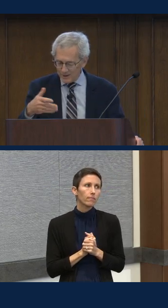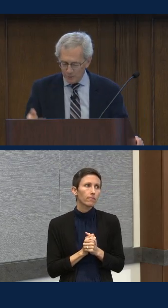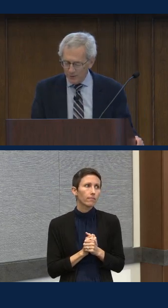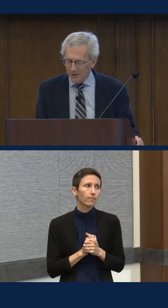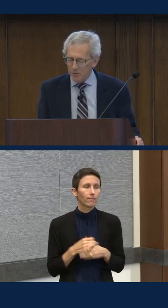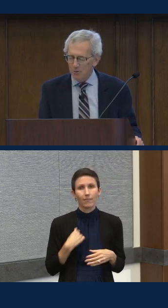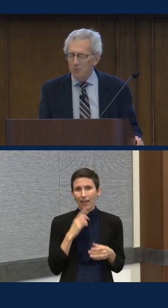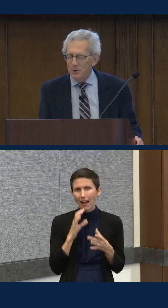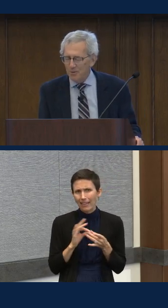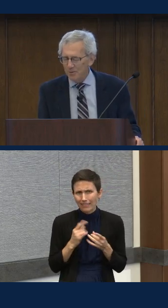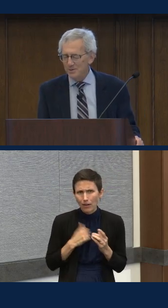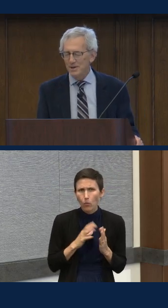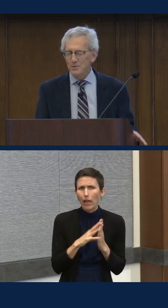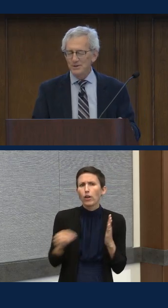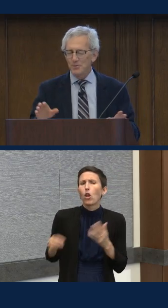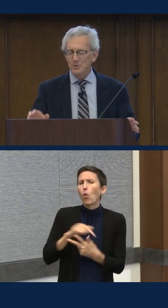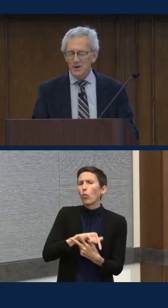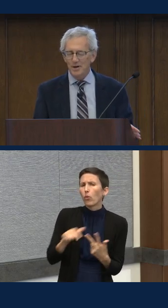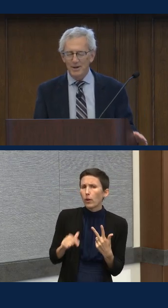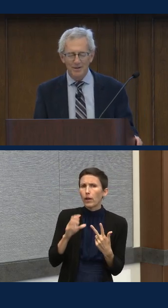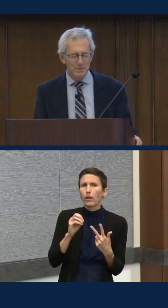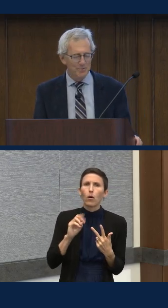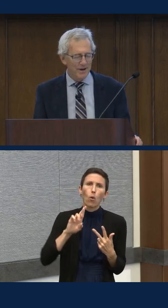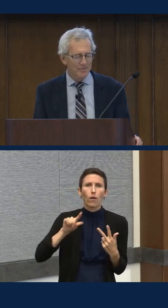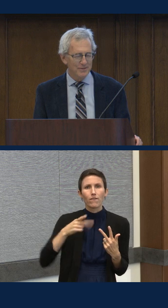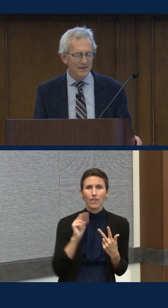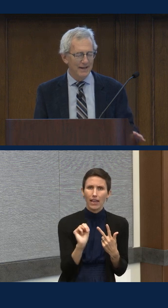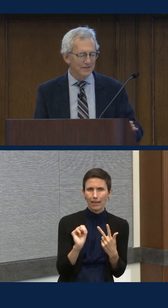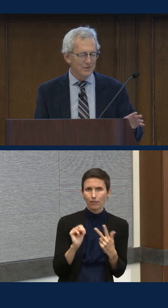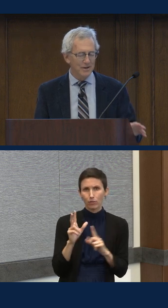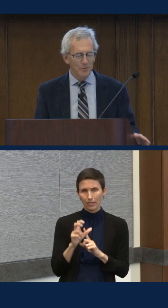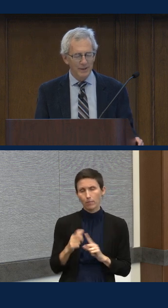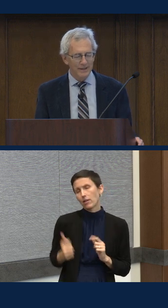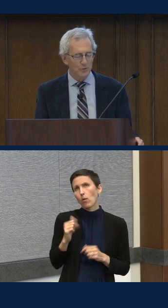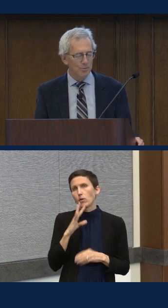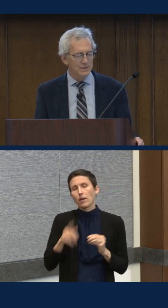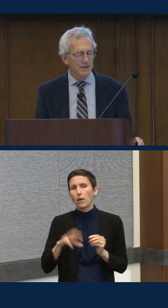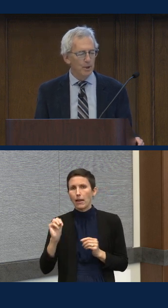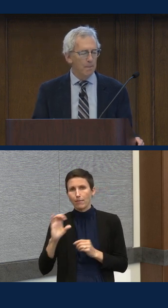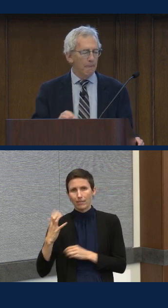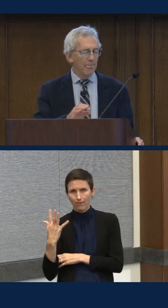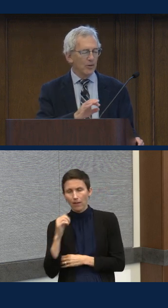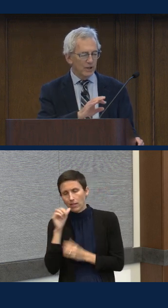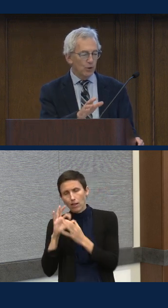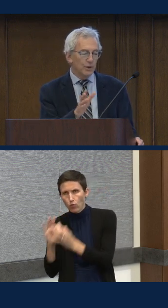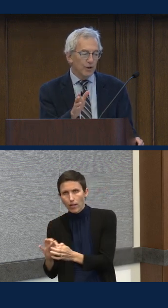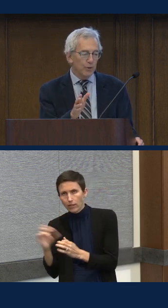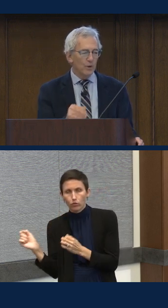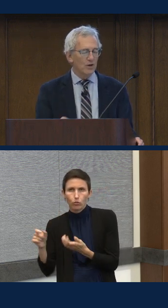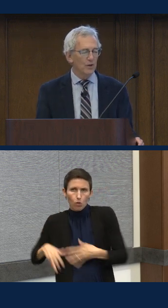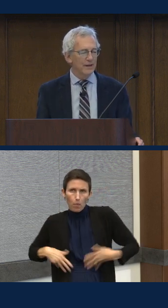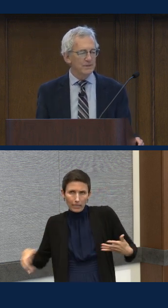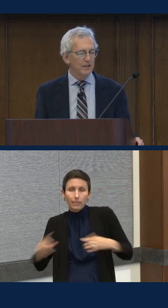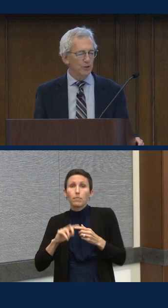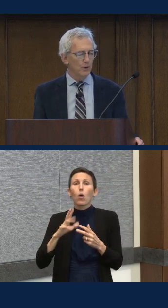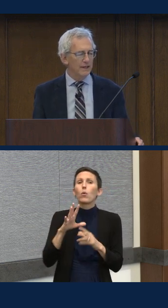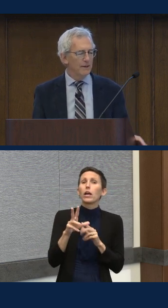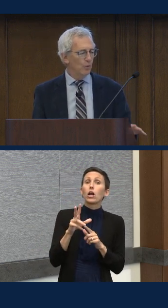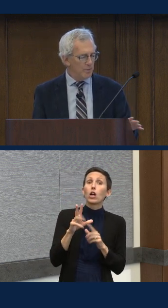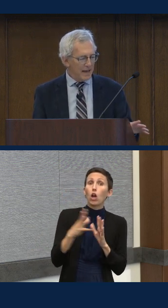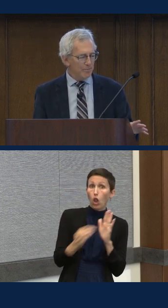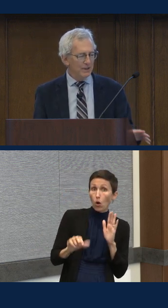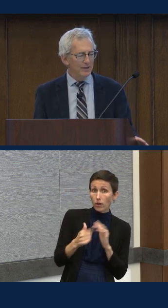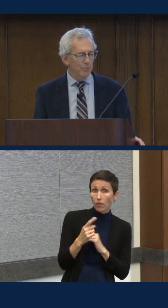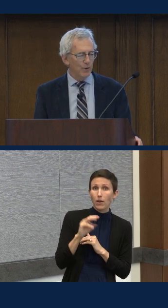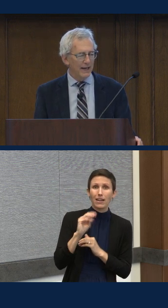I said we'd cloned 3 orphan receptors. I won't talk about MC5 today. It's not related to obesity, but we cloned another one called MC3.